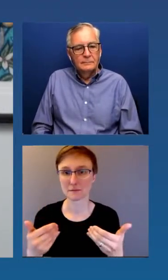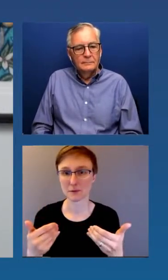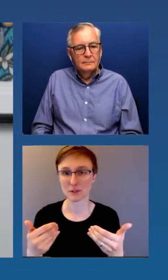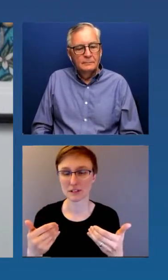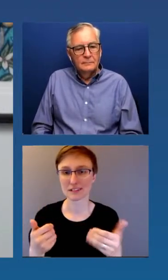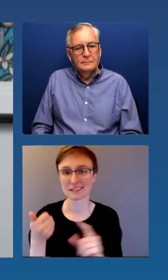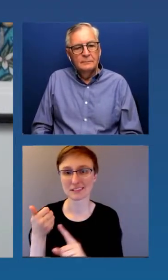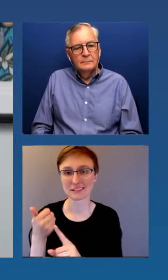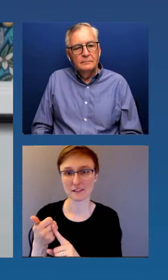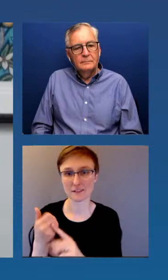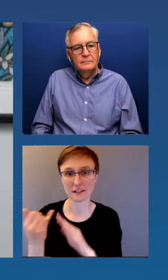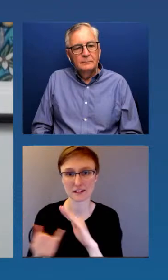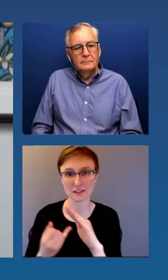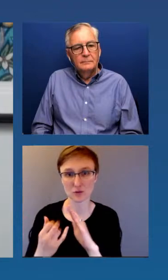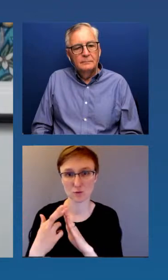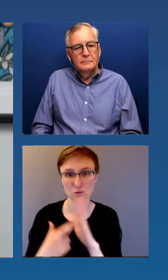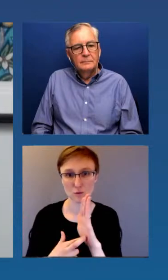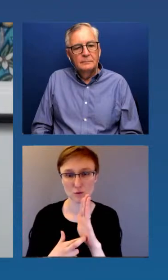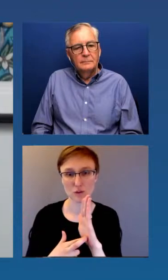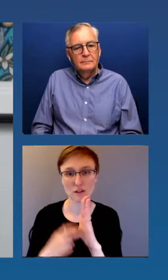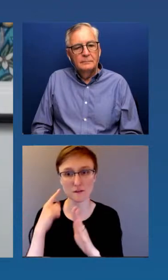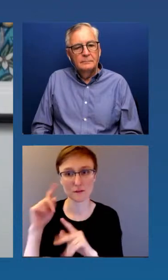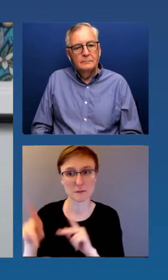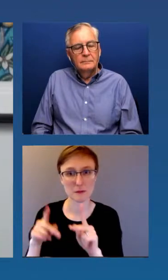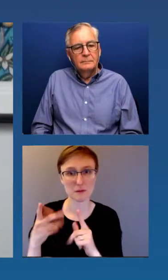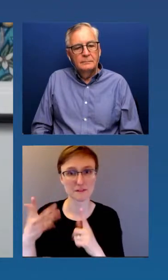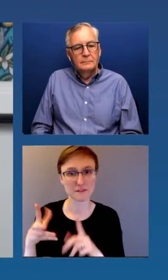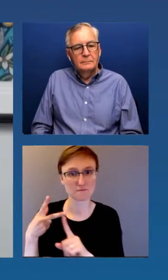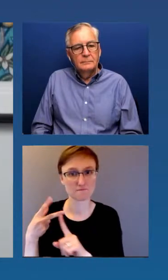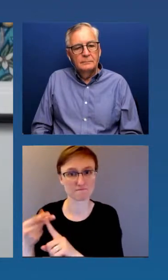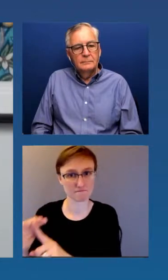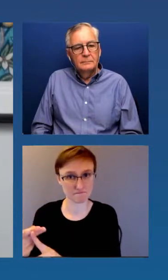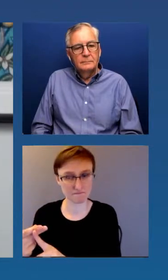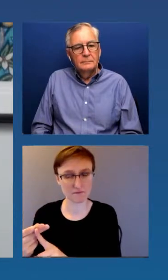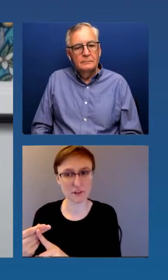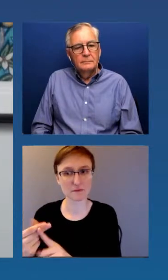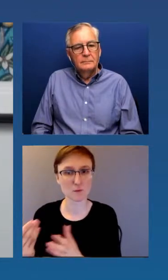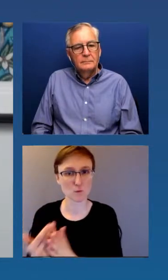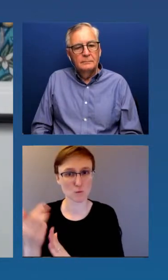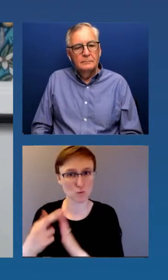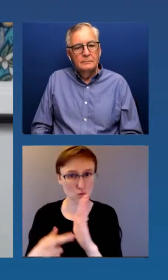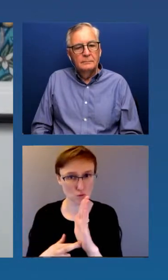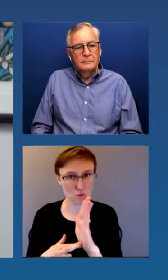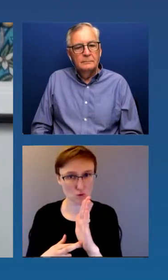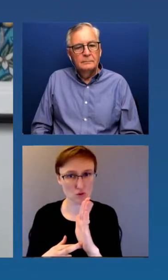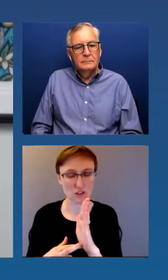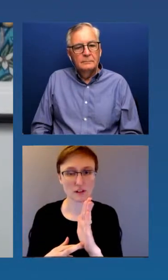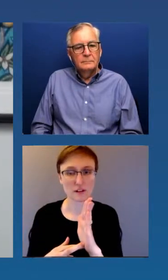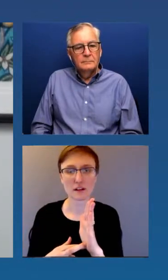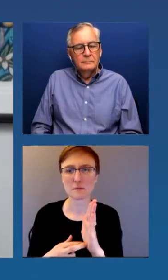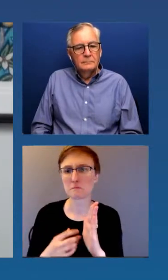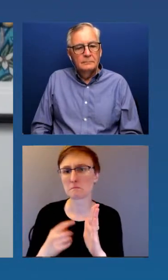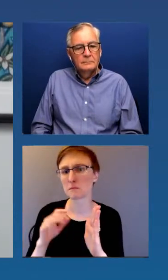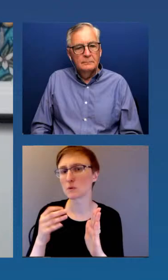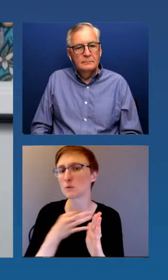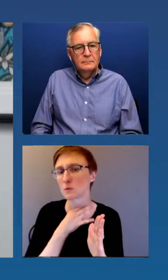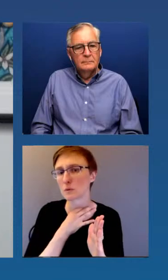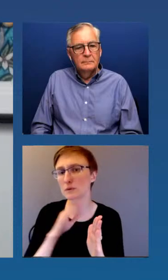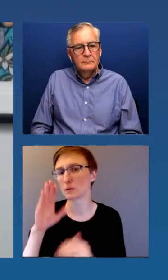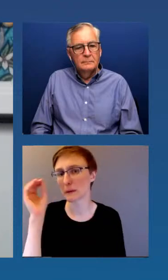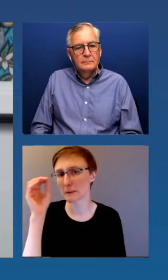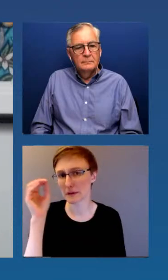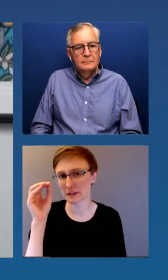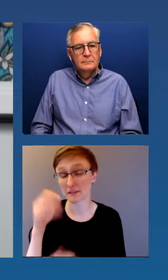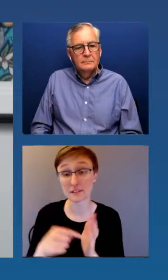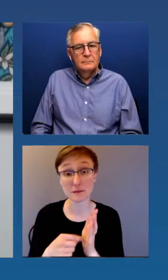vaccinated individuals. I was wondering your reaction to these new self-isolation rules, particularly around the suggestion that those who are unvaccinated but